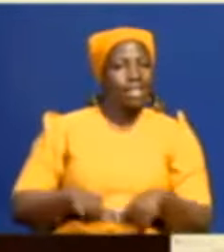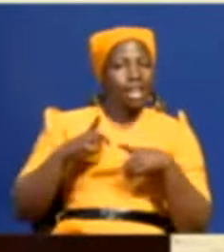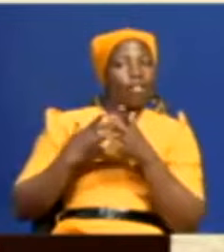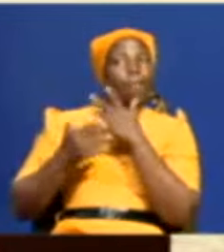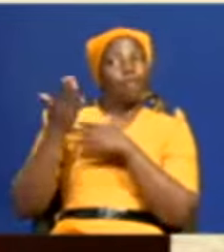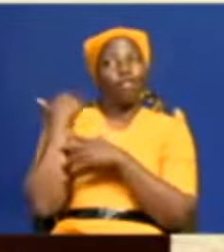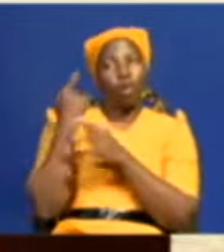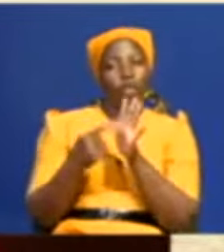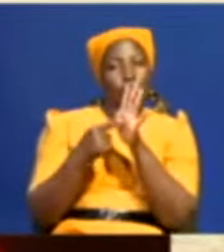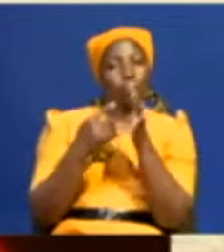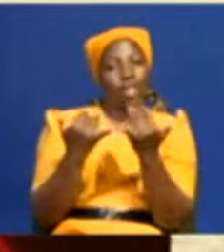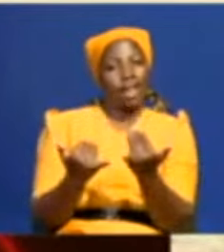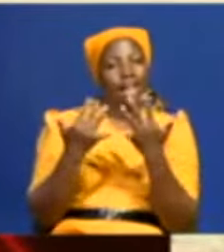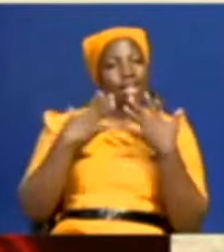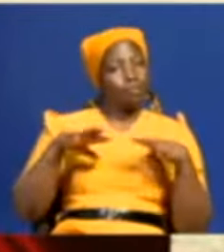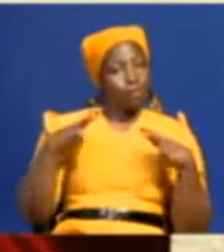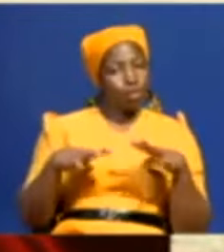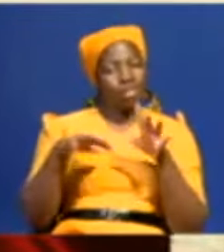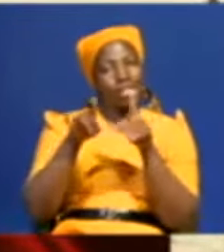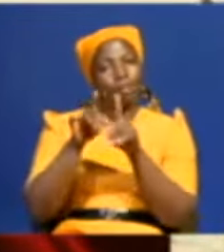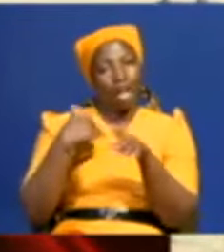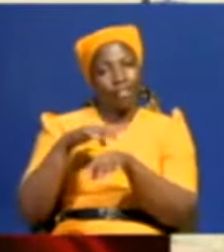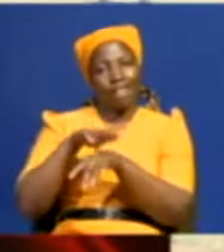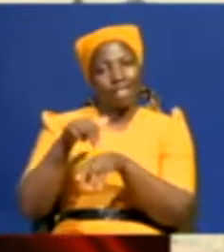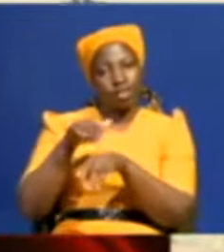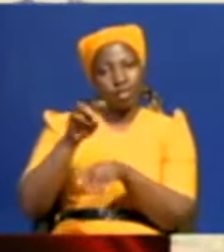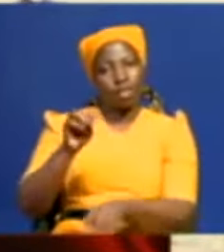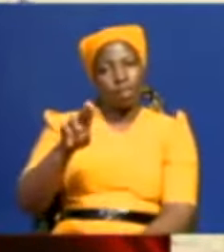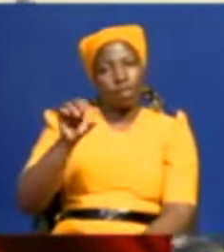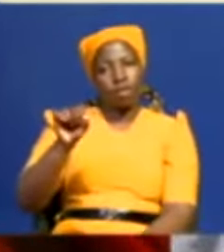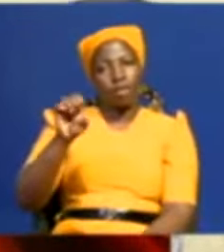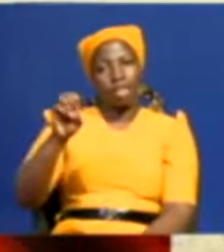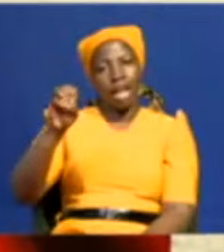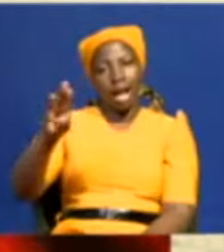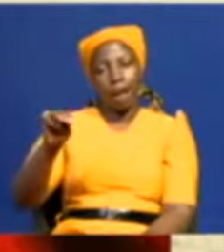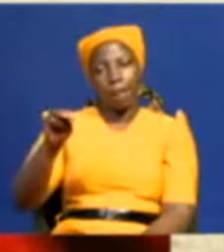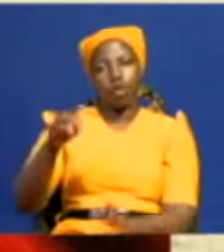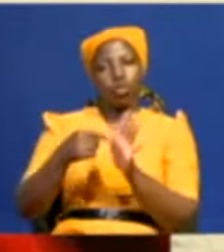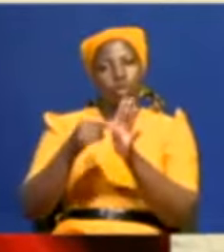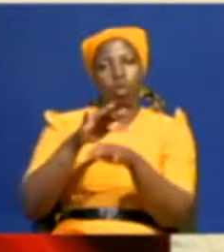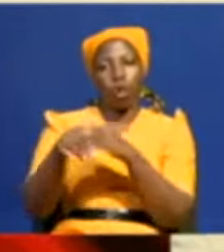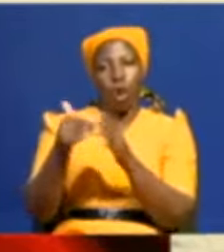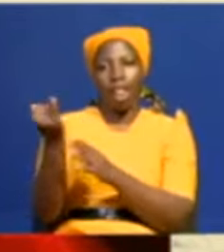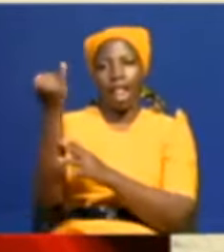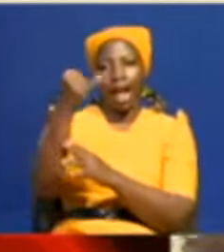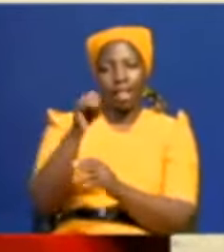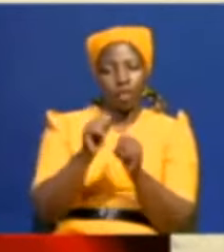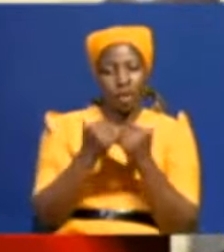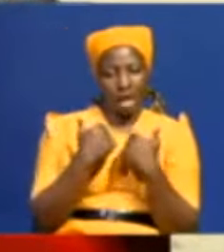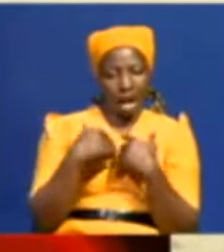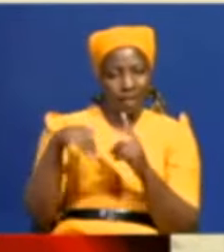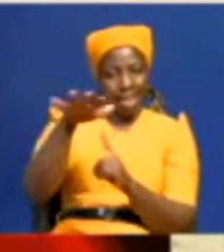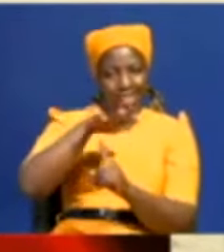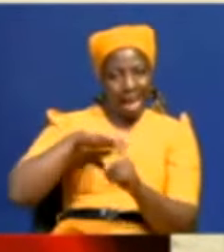National Museum also with us, showing all the artifacts and whatever we have around and about us. We